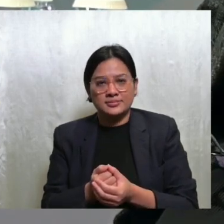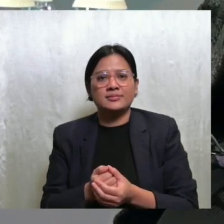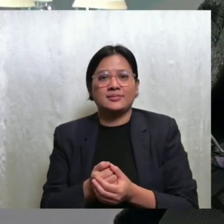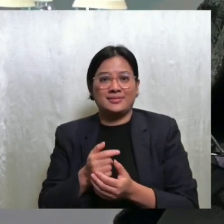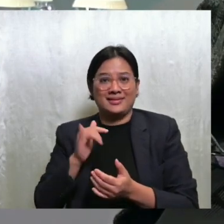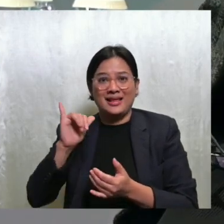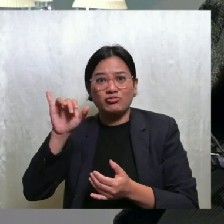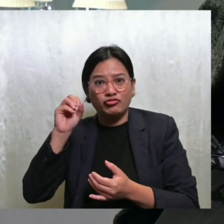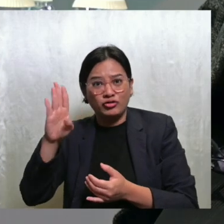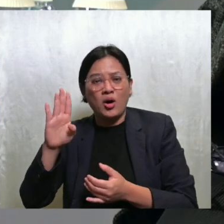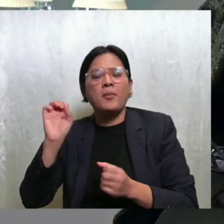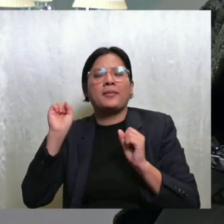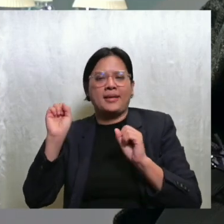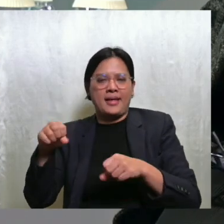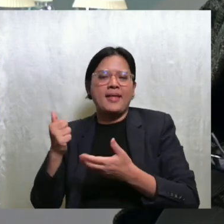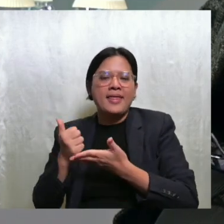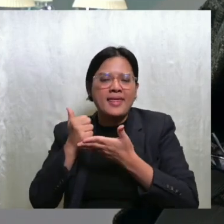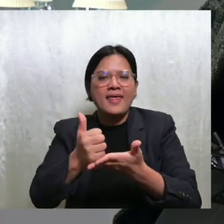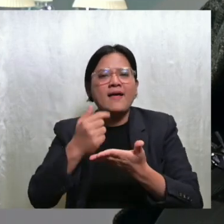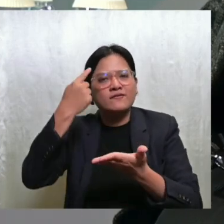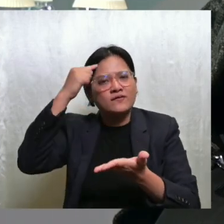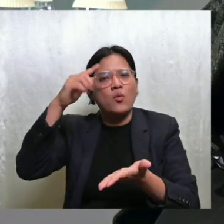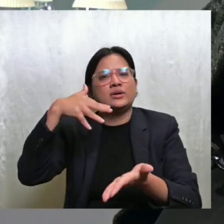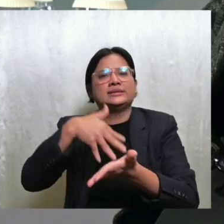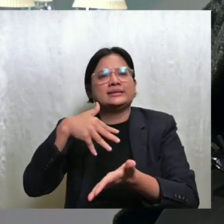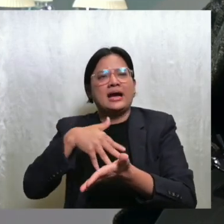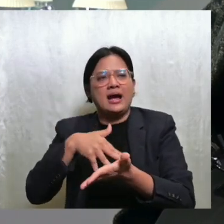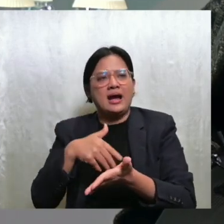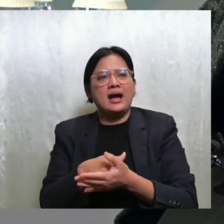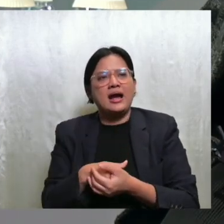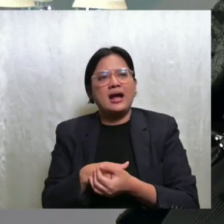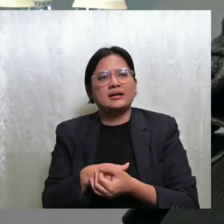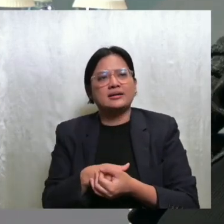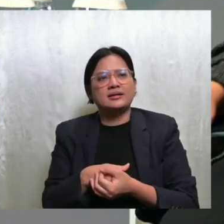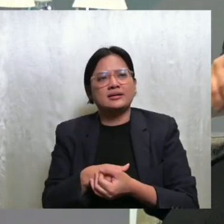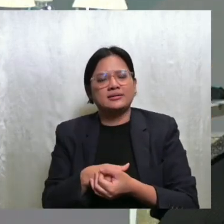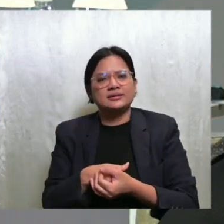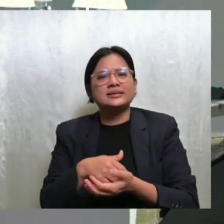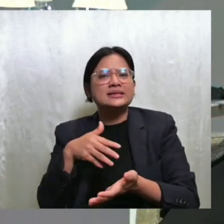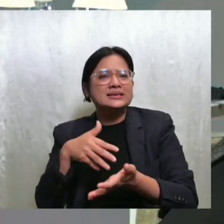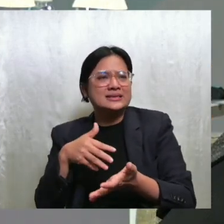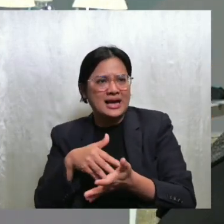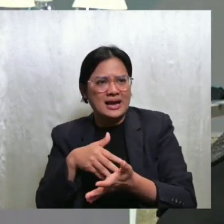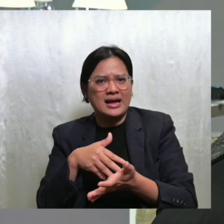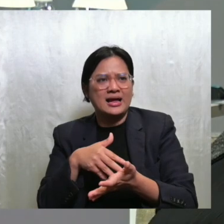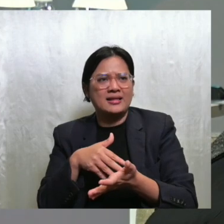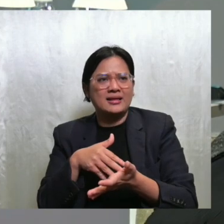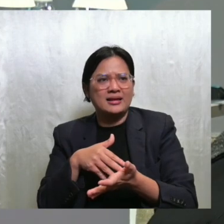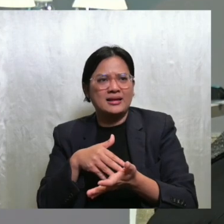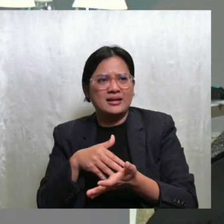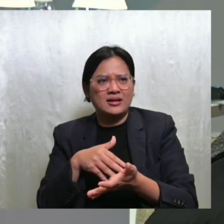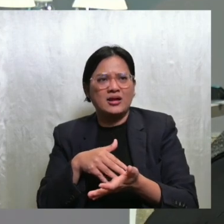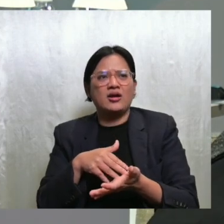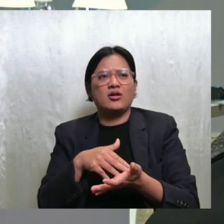across Pakistan, Afghanistan, the Philippines, and Bangladesh, reaching over 1.2 million learners and collaborating with more than